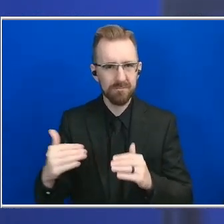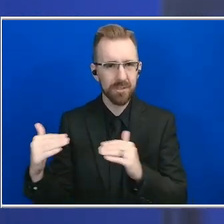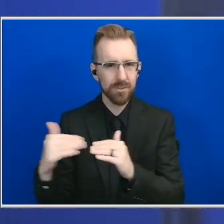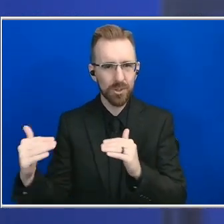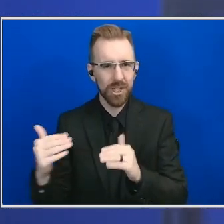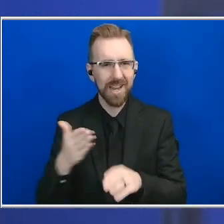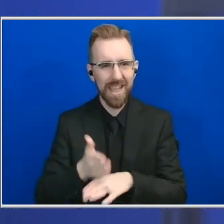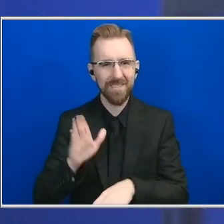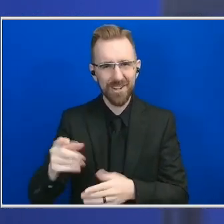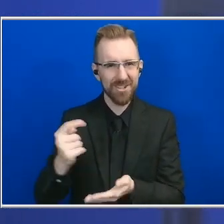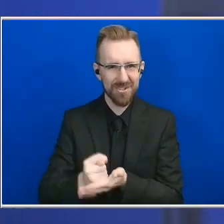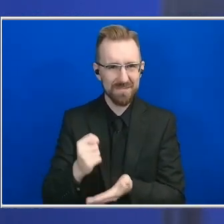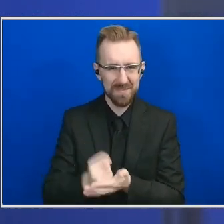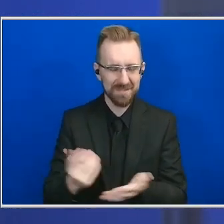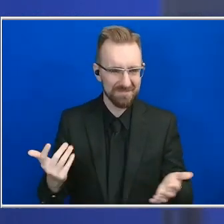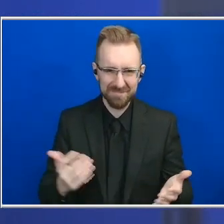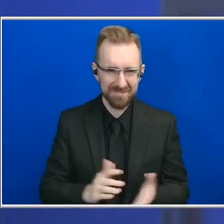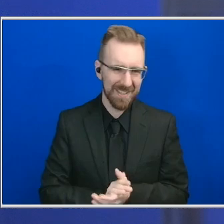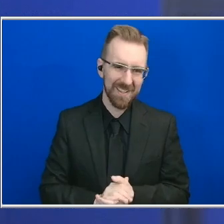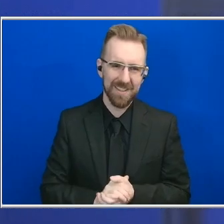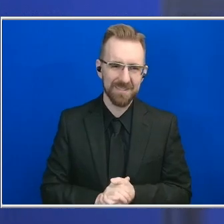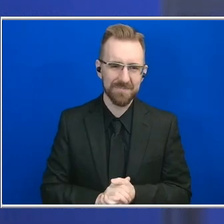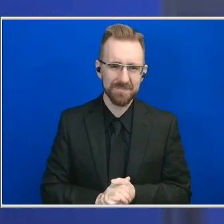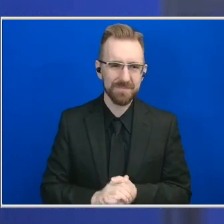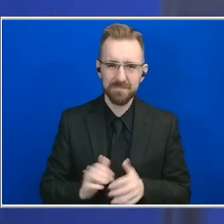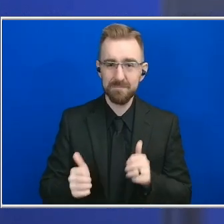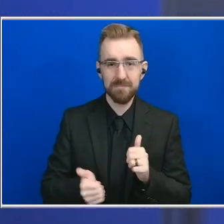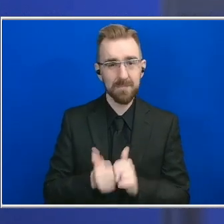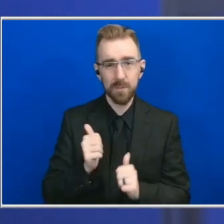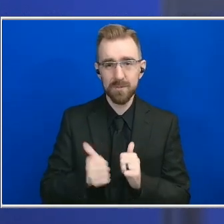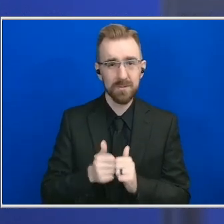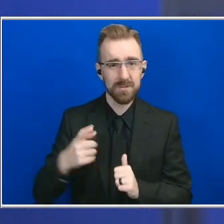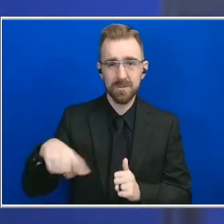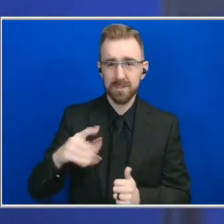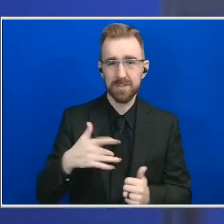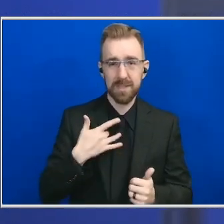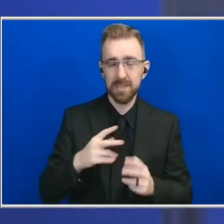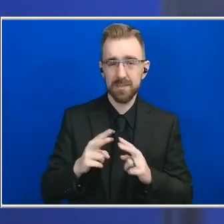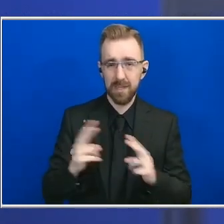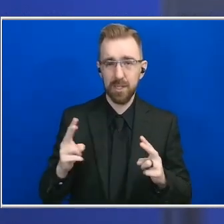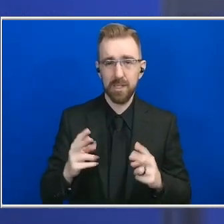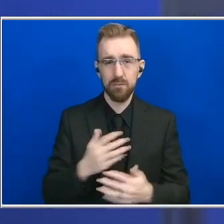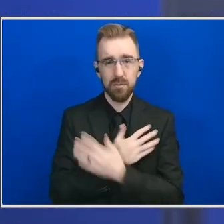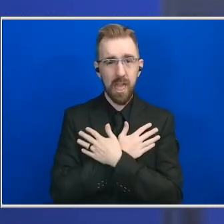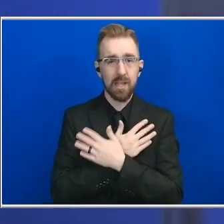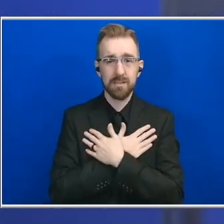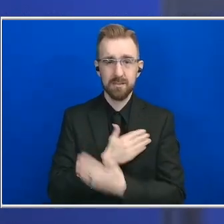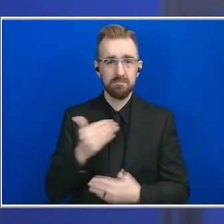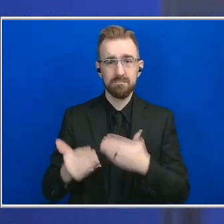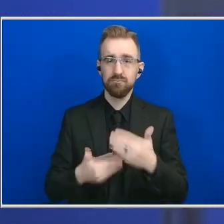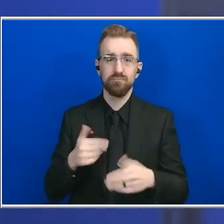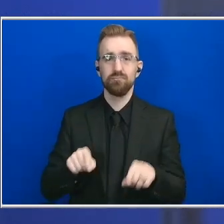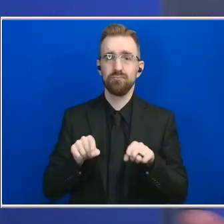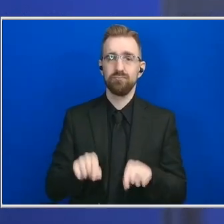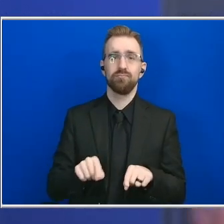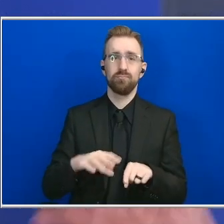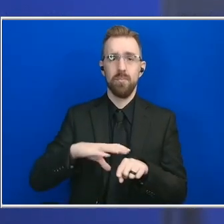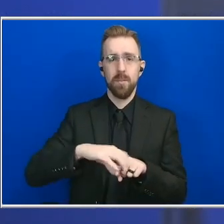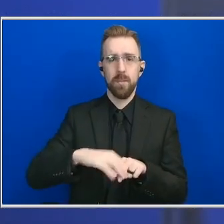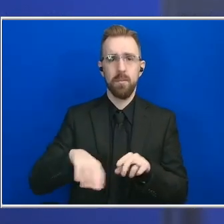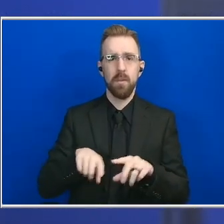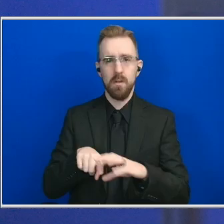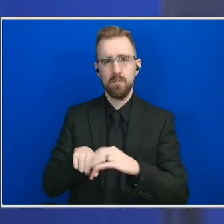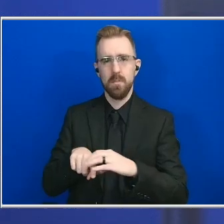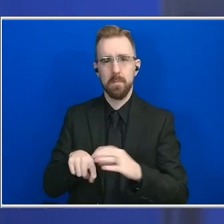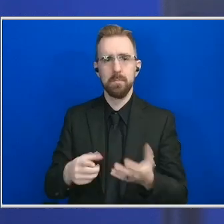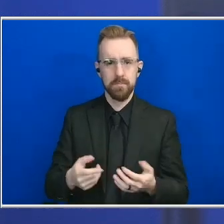treatment. Most of them find it very relaxing by the blood flow that it entails